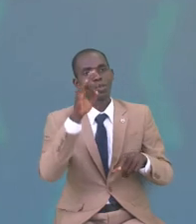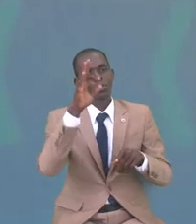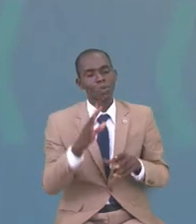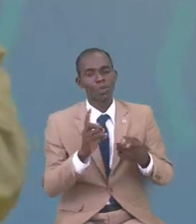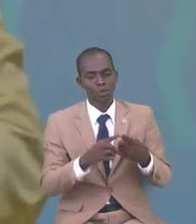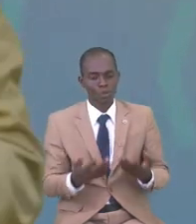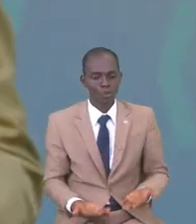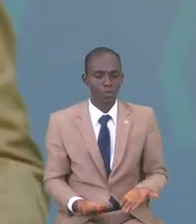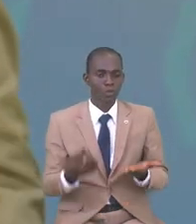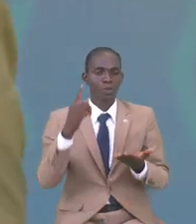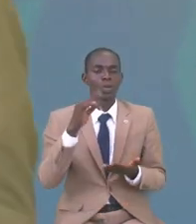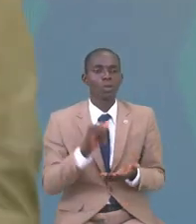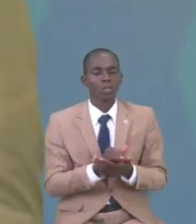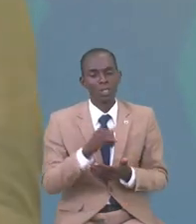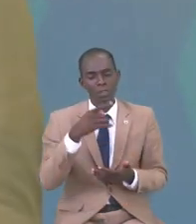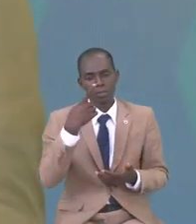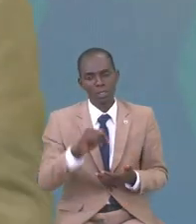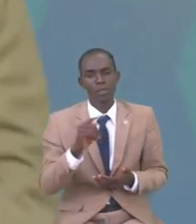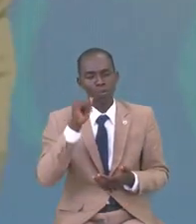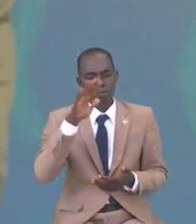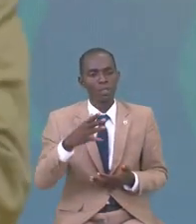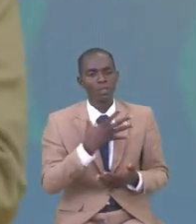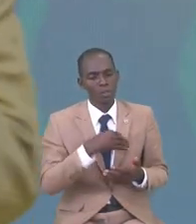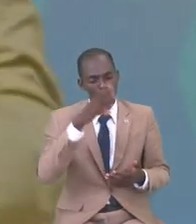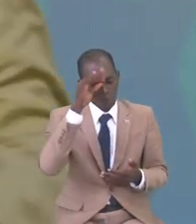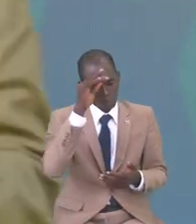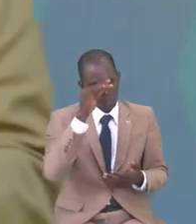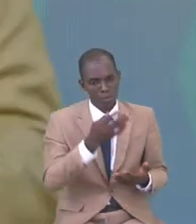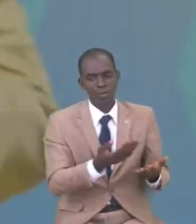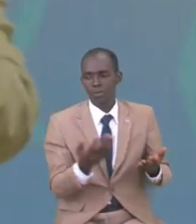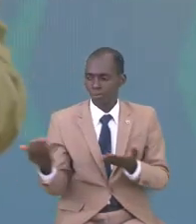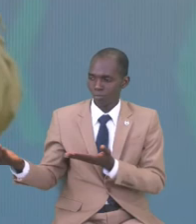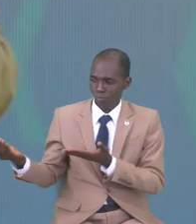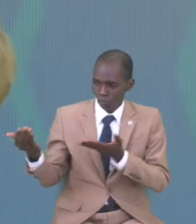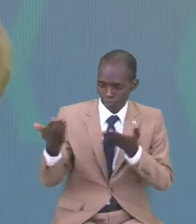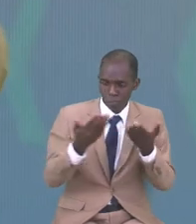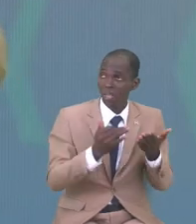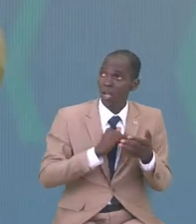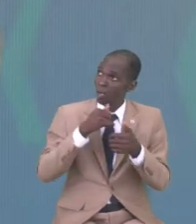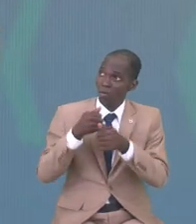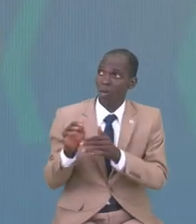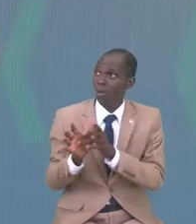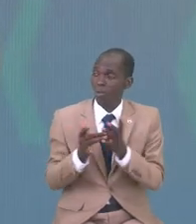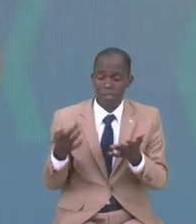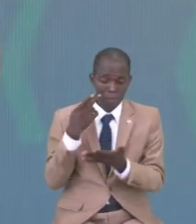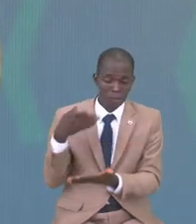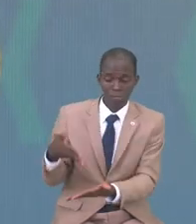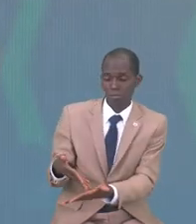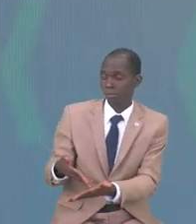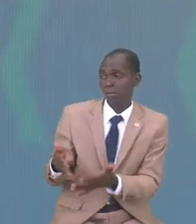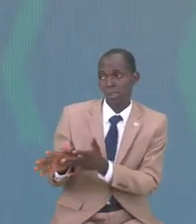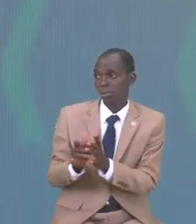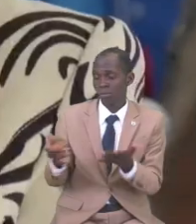lady. You are a man and you stretch yourself on her and you say, I'm following the Bible. Look at the Bible, look at the